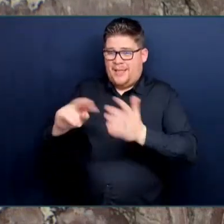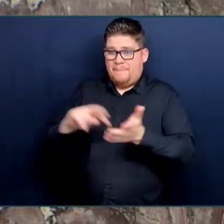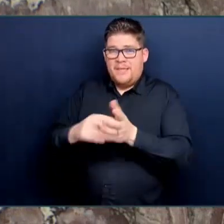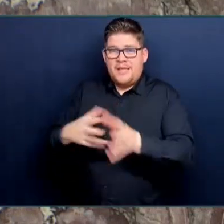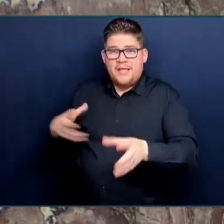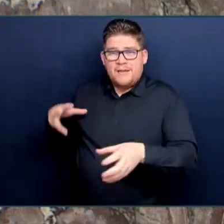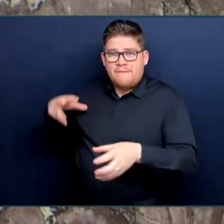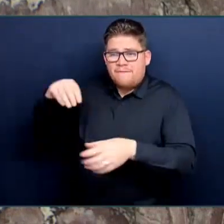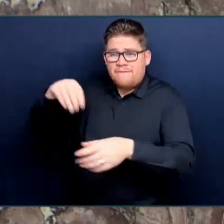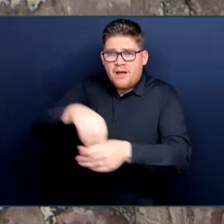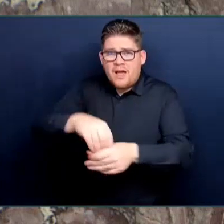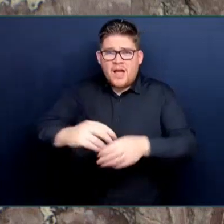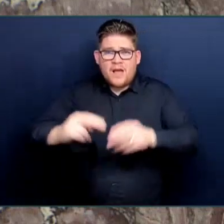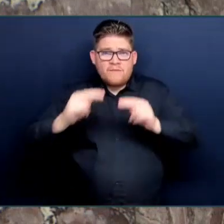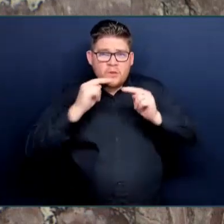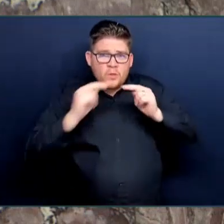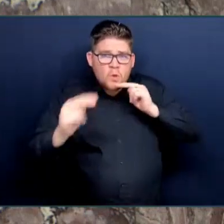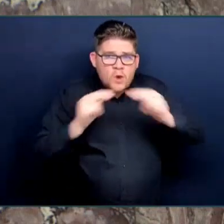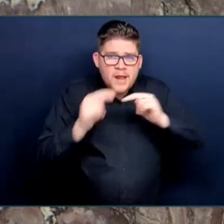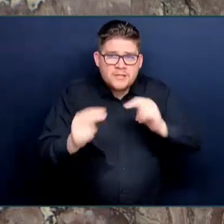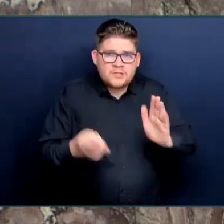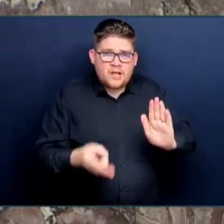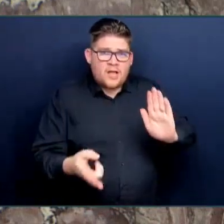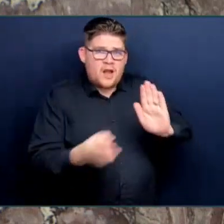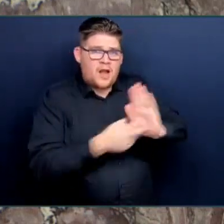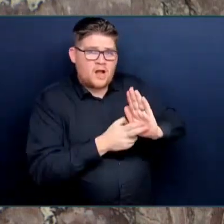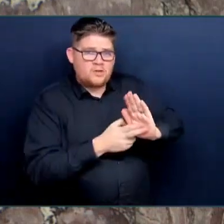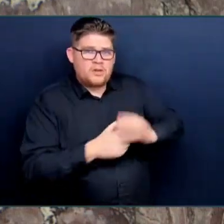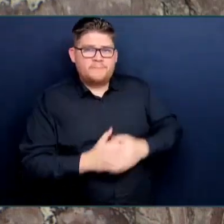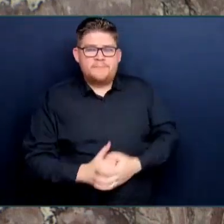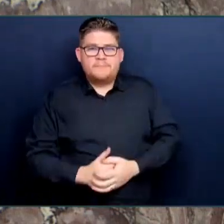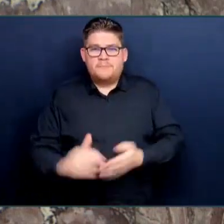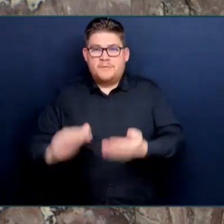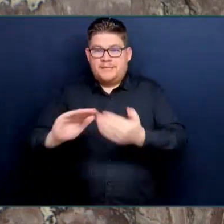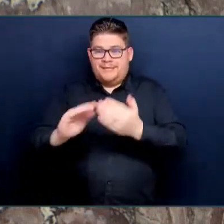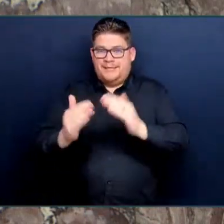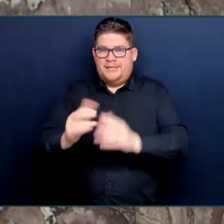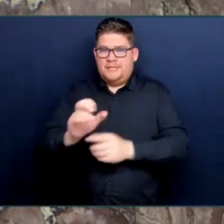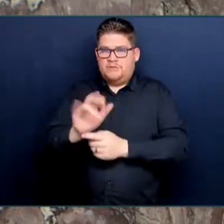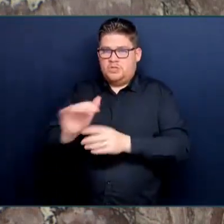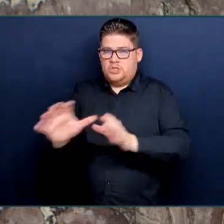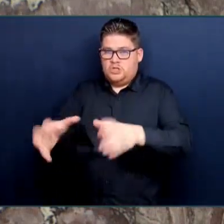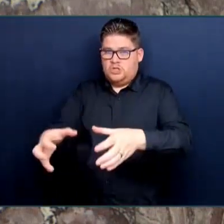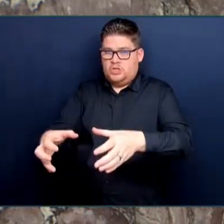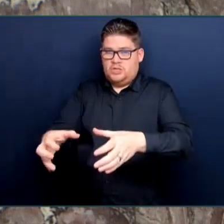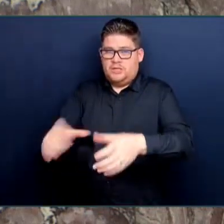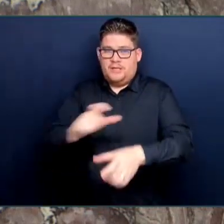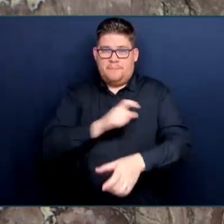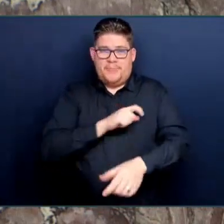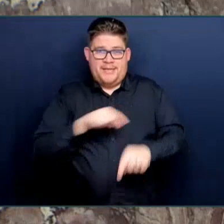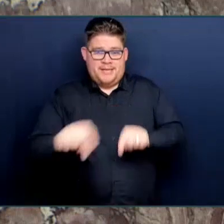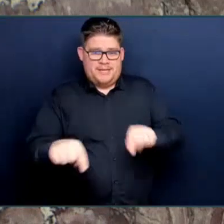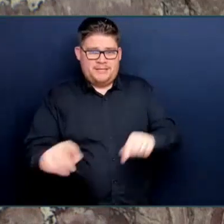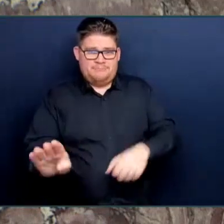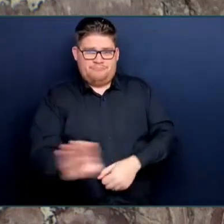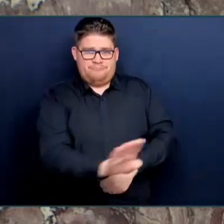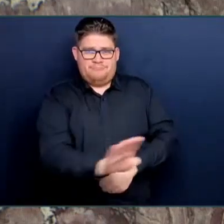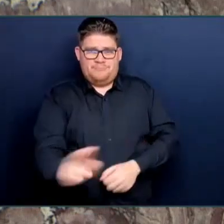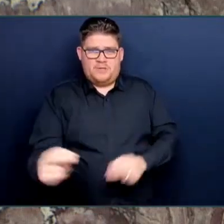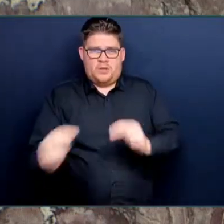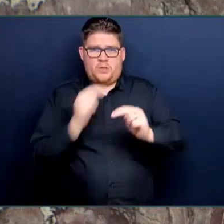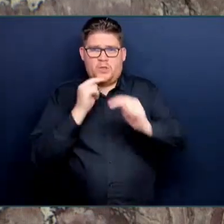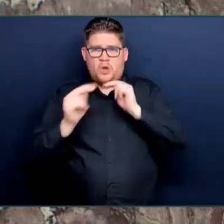between the City of Surrey and the police. That's done by themselves in the same way that it is done for Vancouver, for